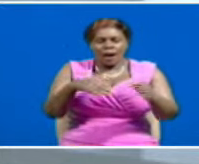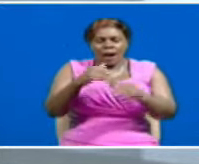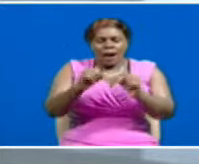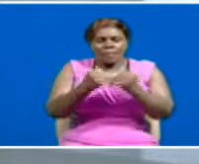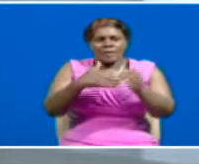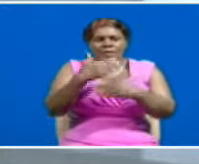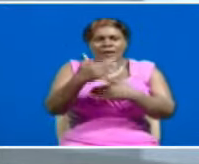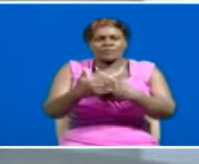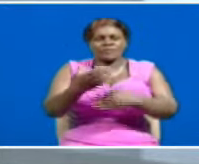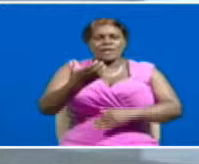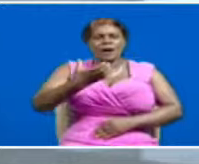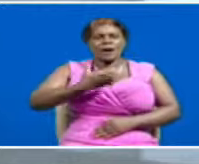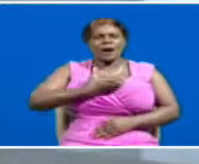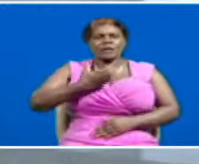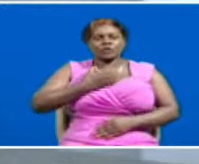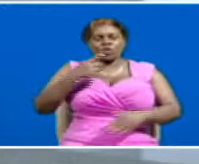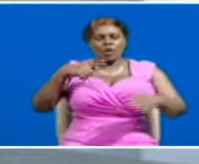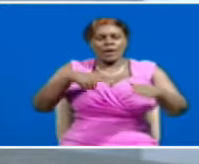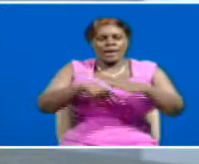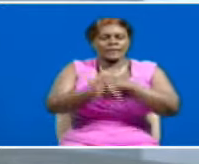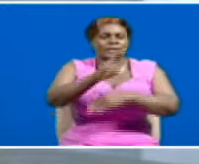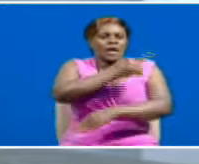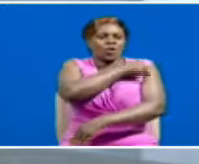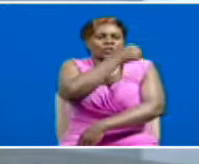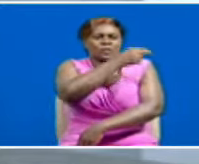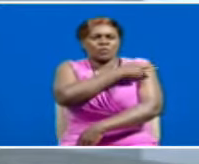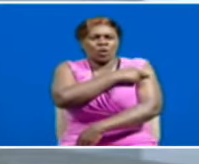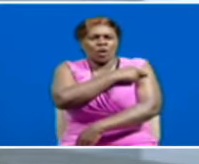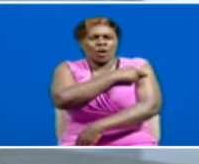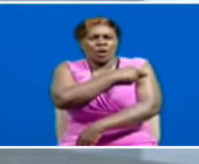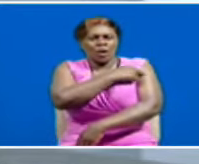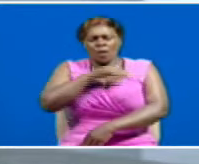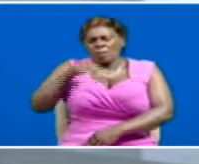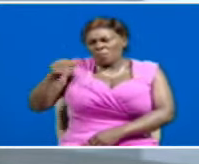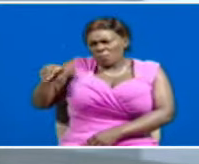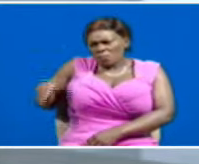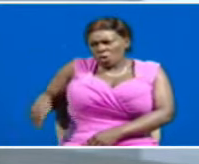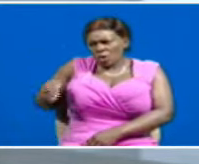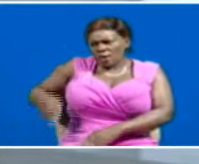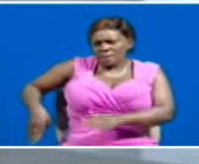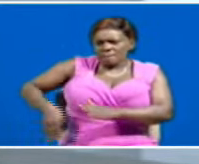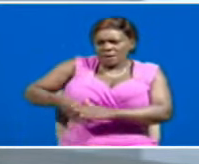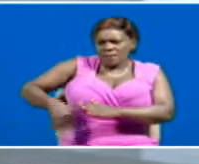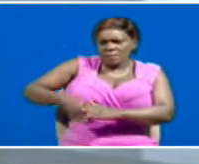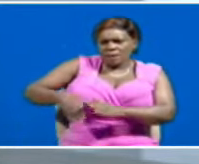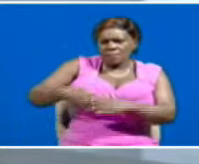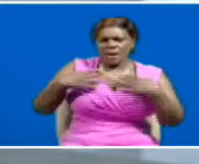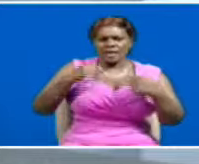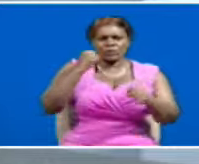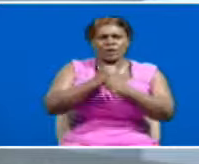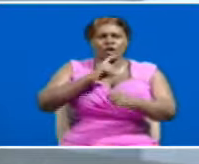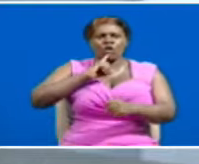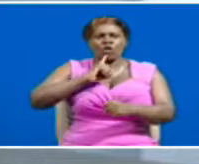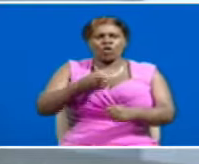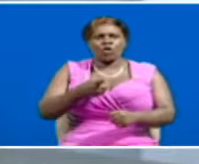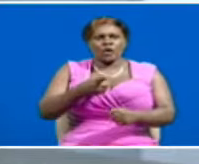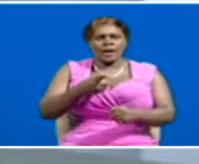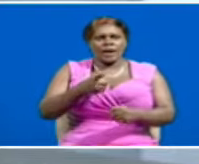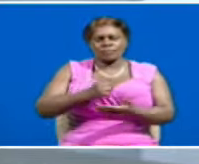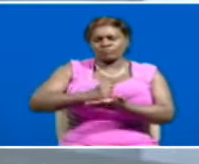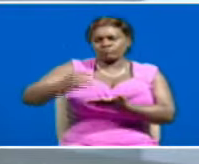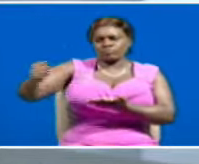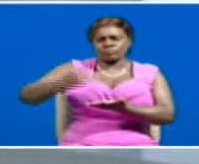county administration invaded the hospital at the wee hours of the night, evicting staff and reportedly instructing the discharge